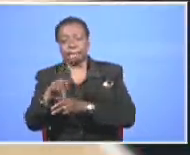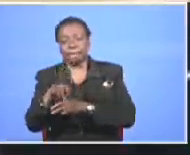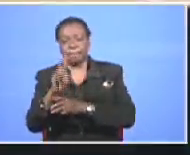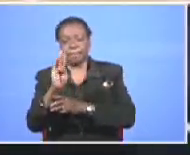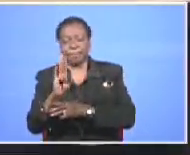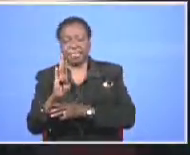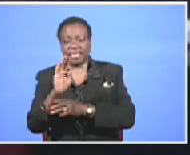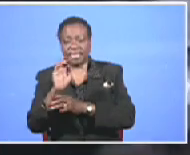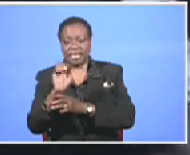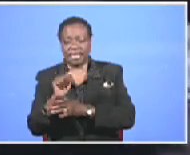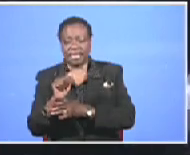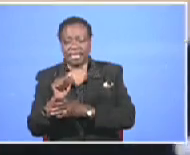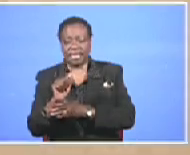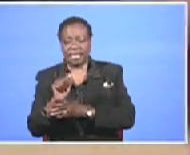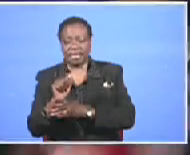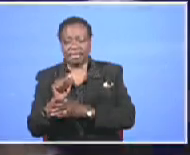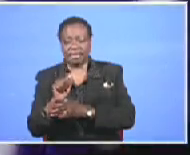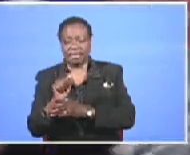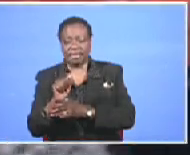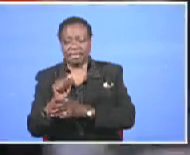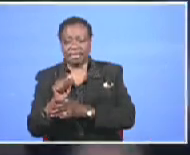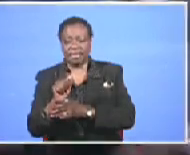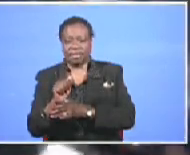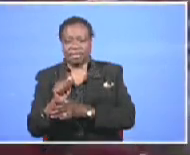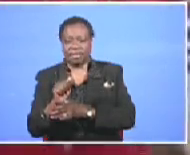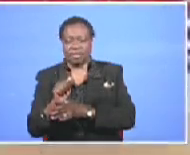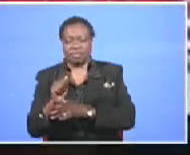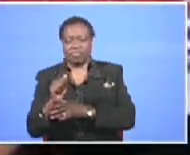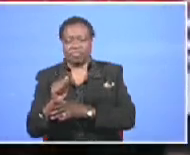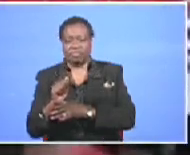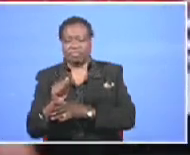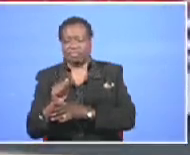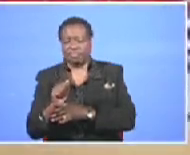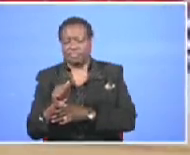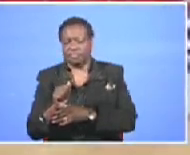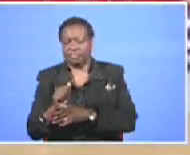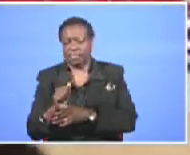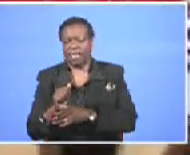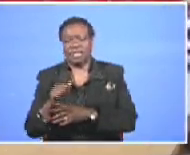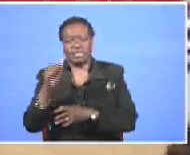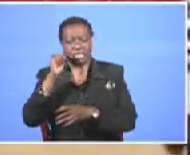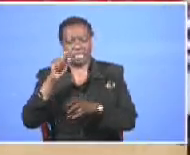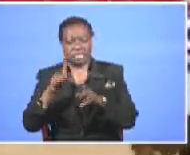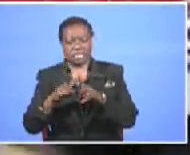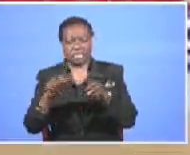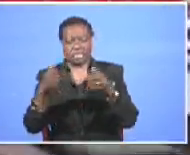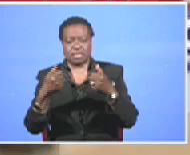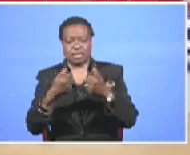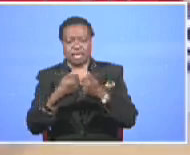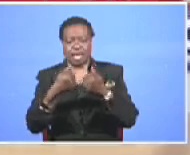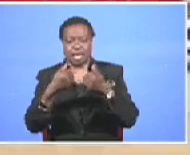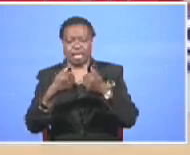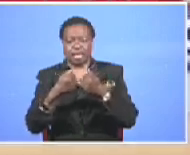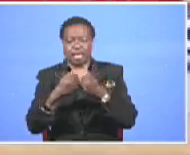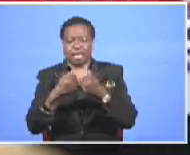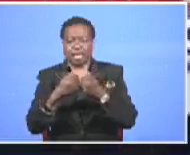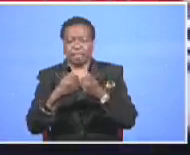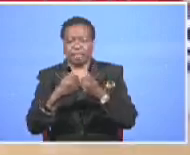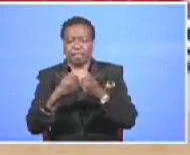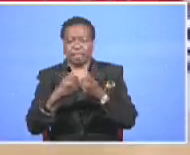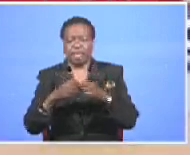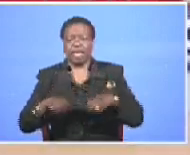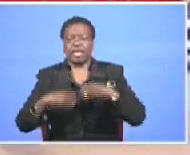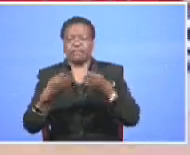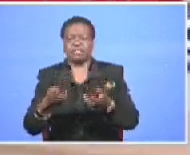fans are buts about that. So we gotta make shots when we're supposed to, man. And that's just the game. If you don't make shots when you're supposed